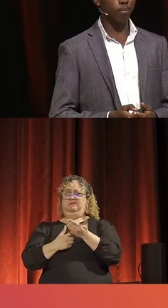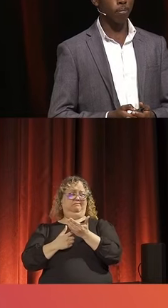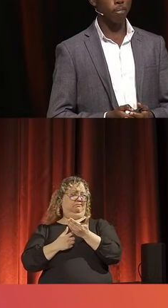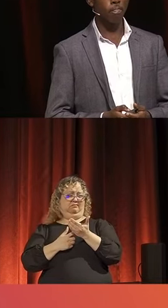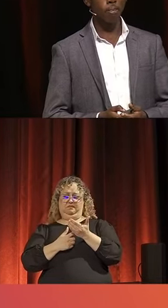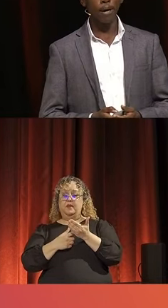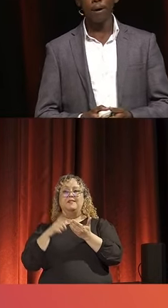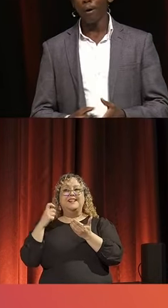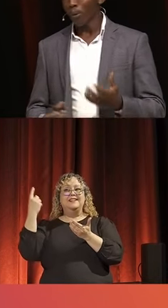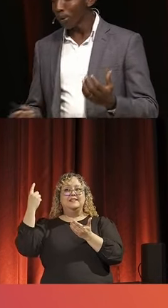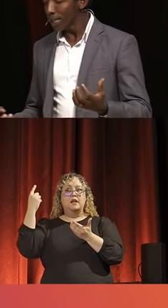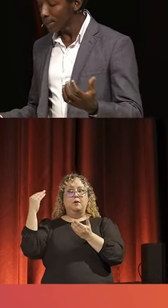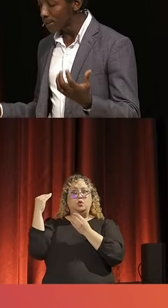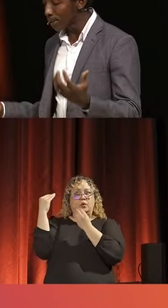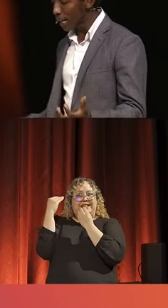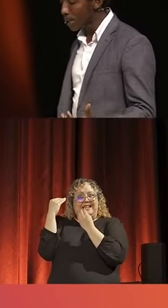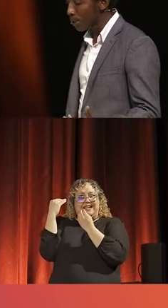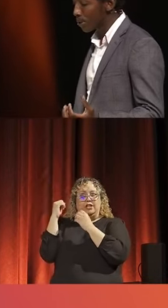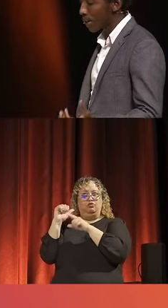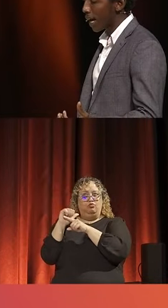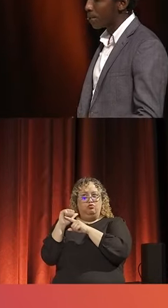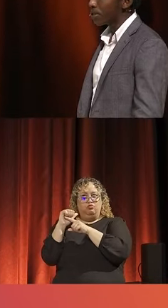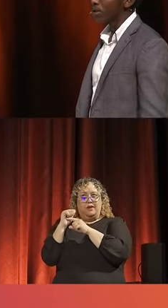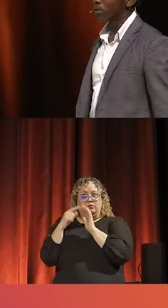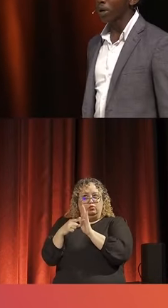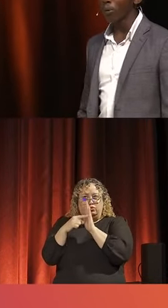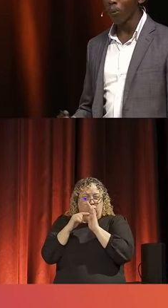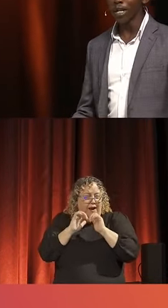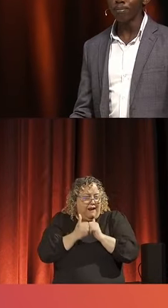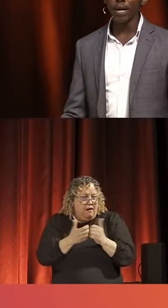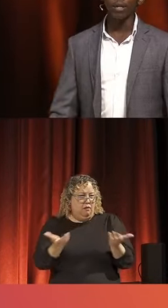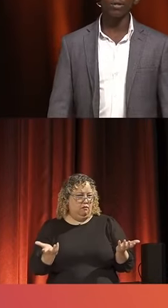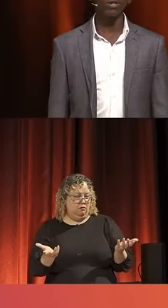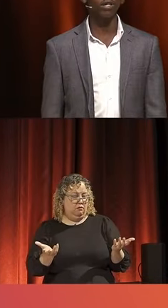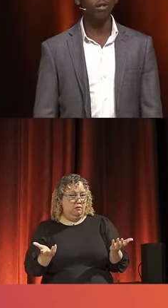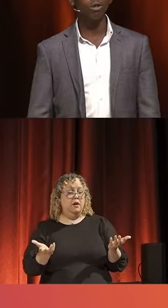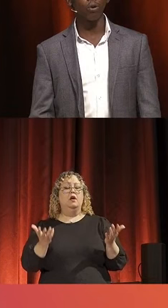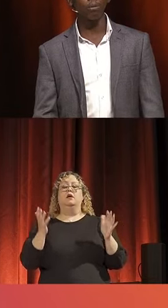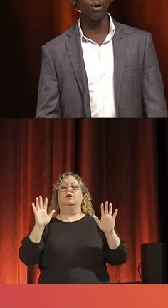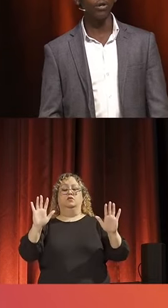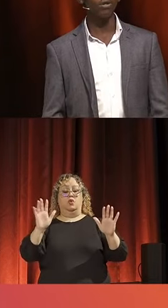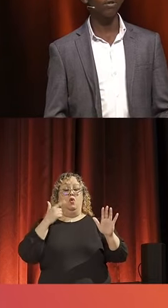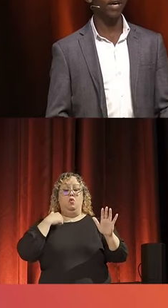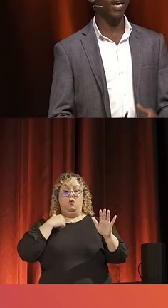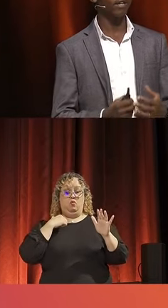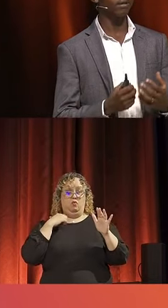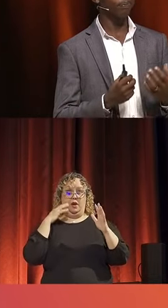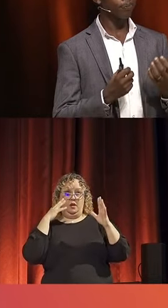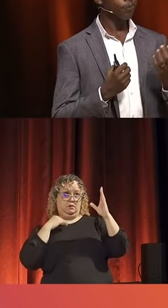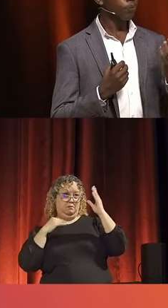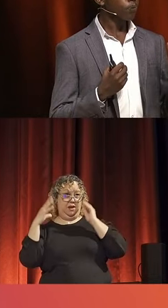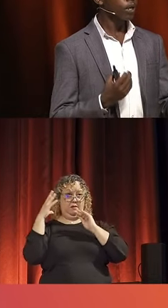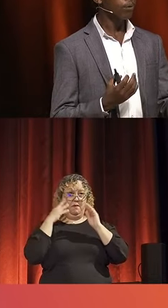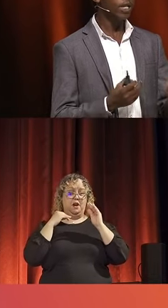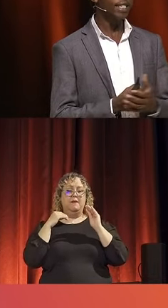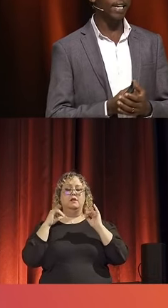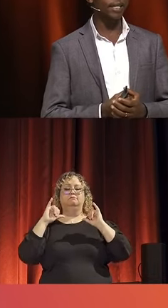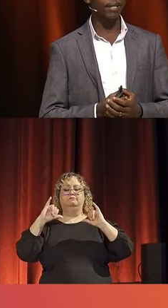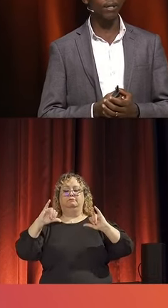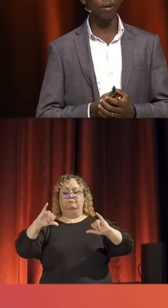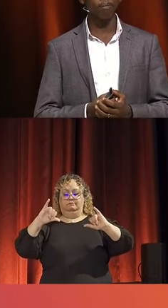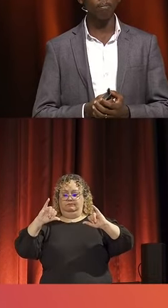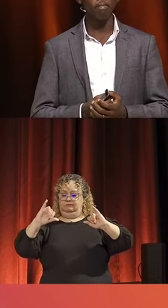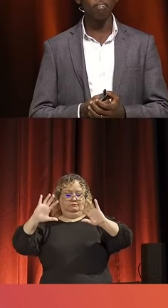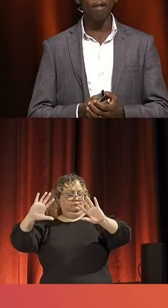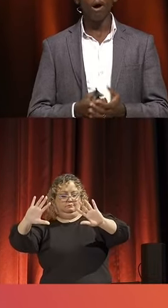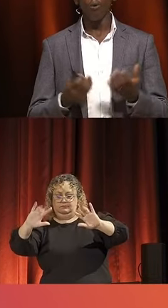system. With these lessons learned, we went back to the drawing board and redesigned the